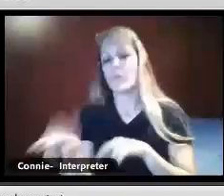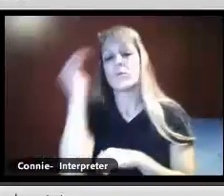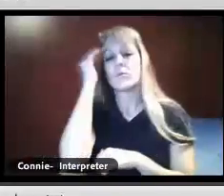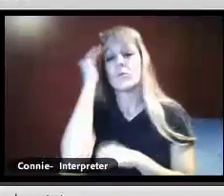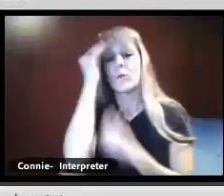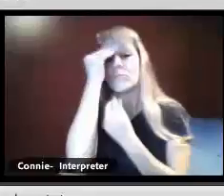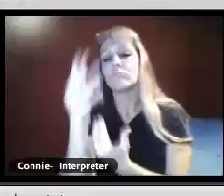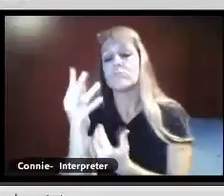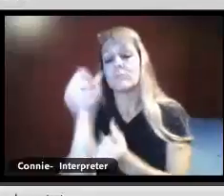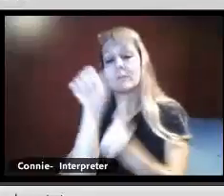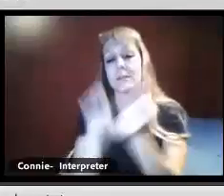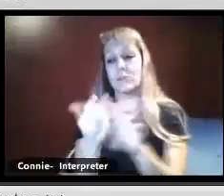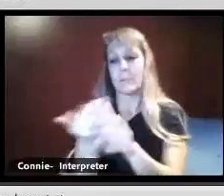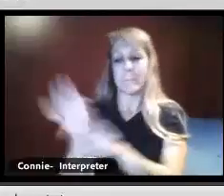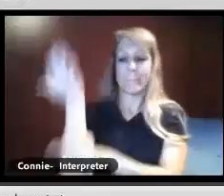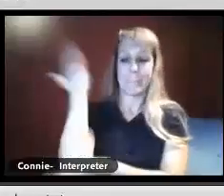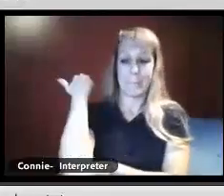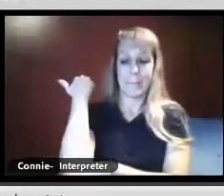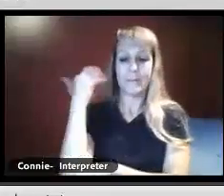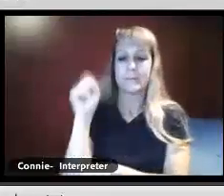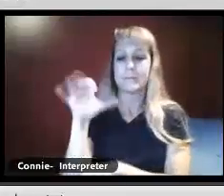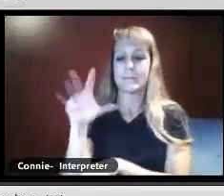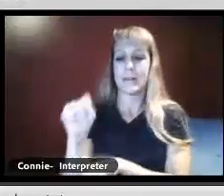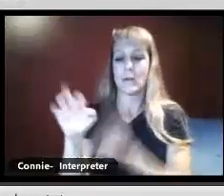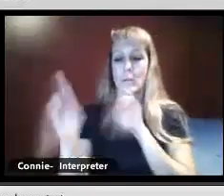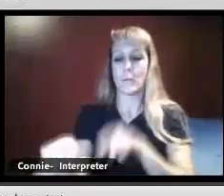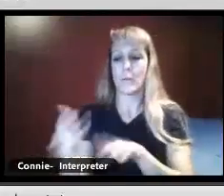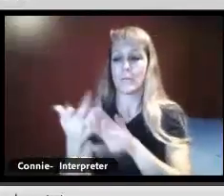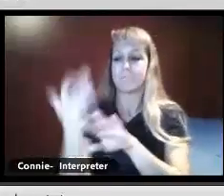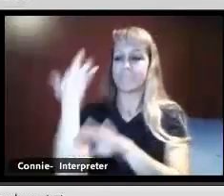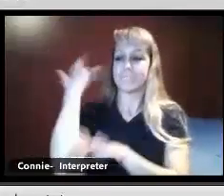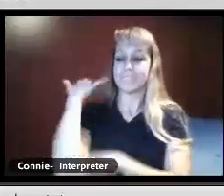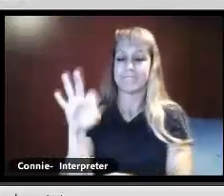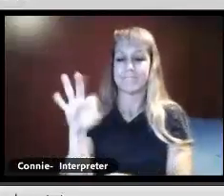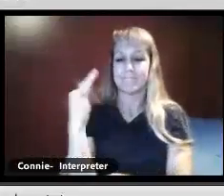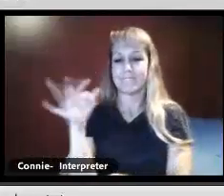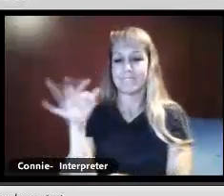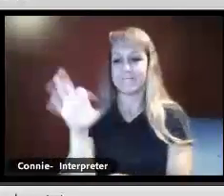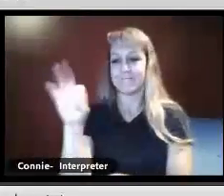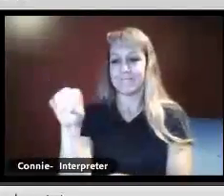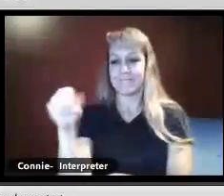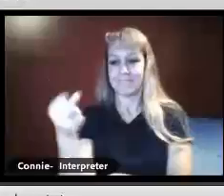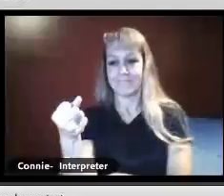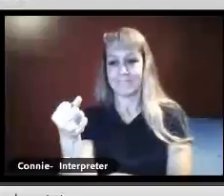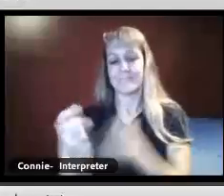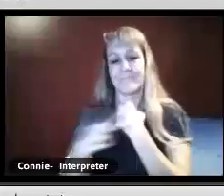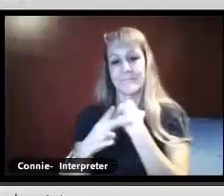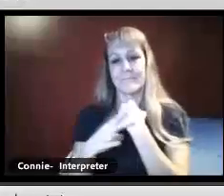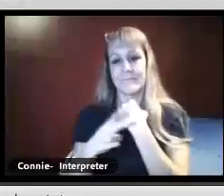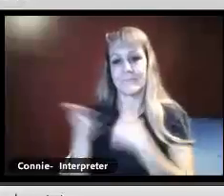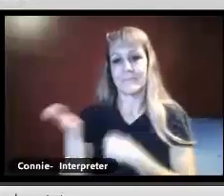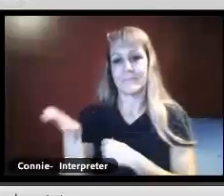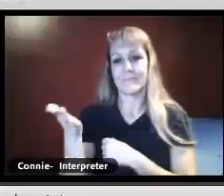every past Scout Report going back to the 90s is also archived.